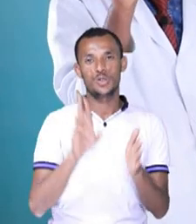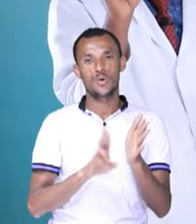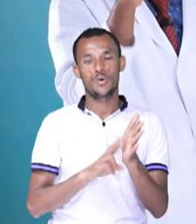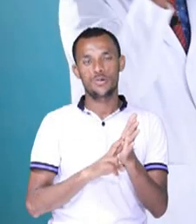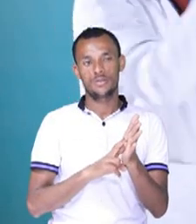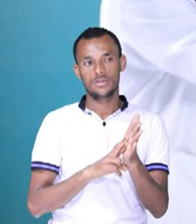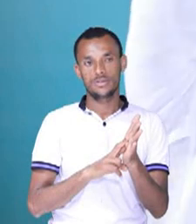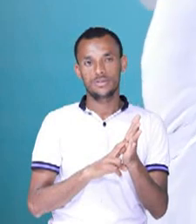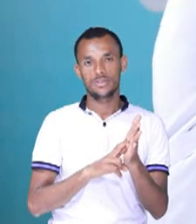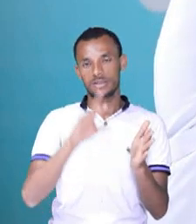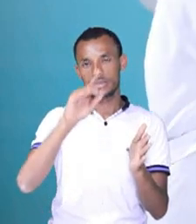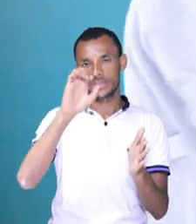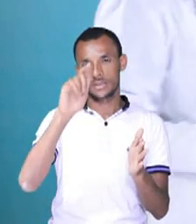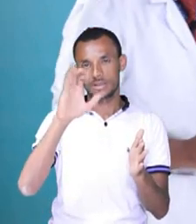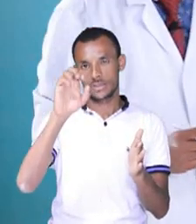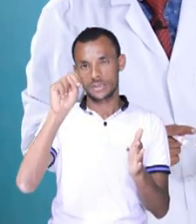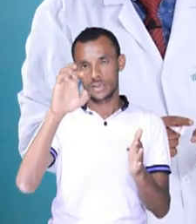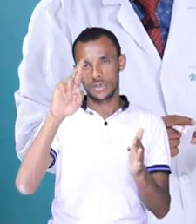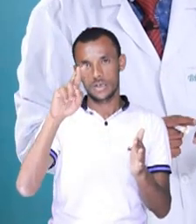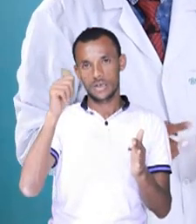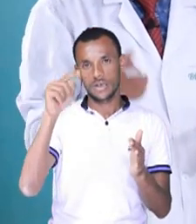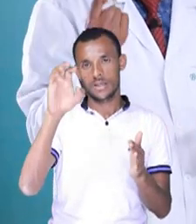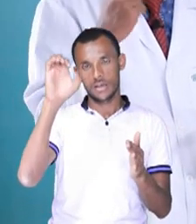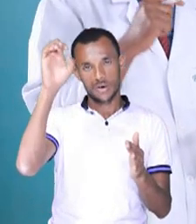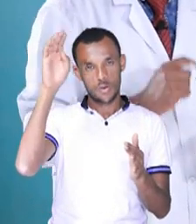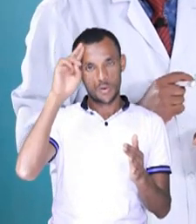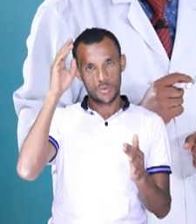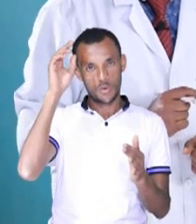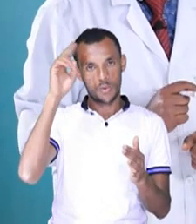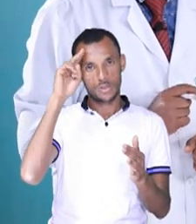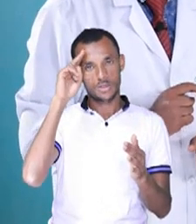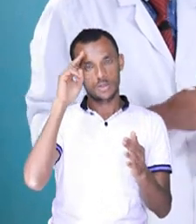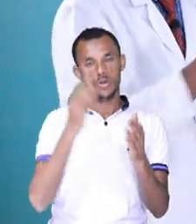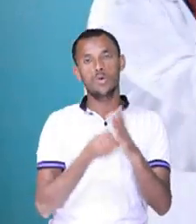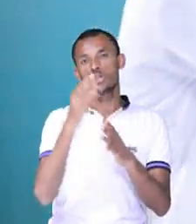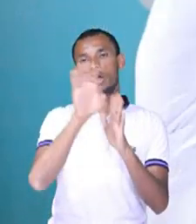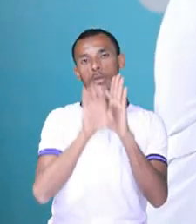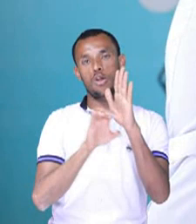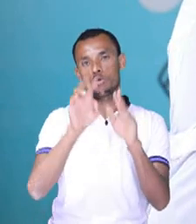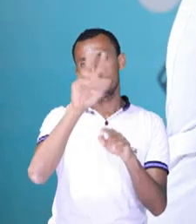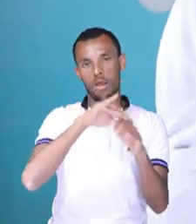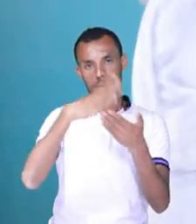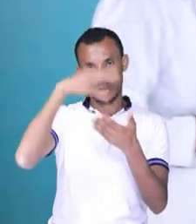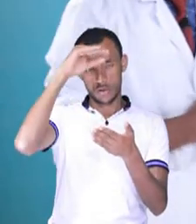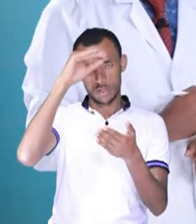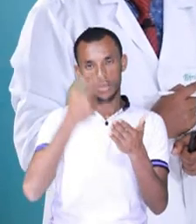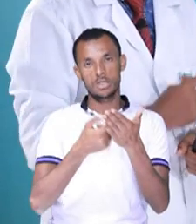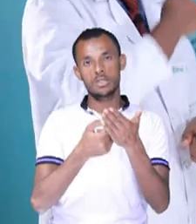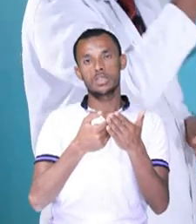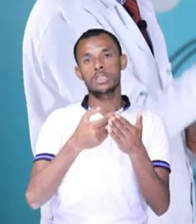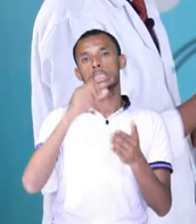For degenerate orbital, apply the Hund's rule. You know, in chapter 2. Therefore, this is sigma